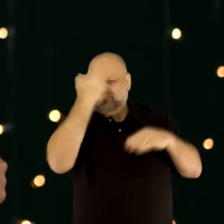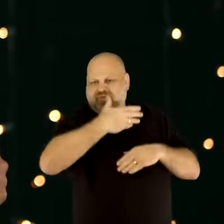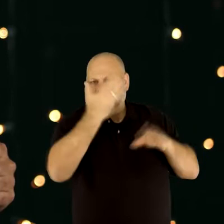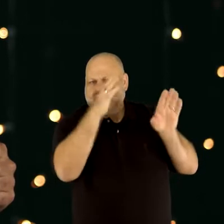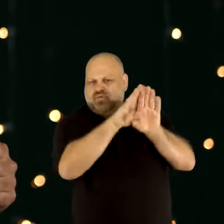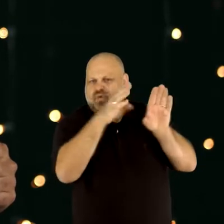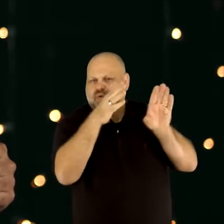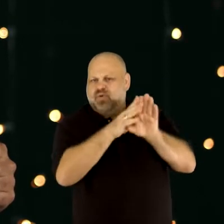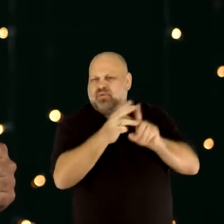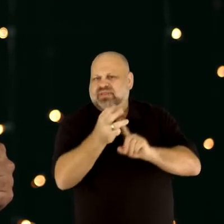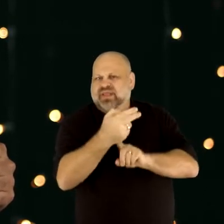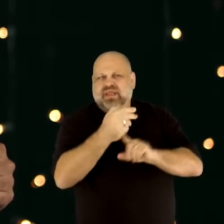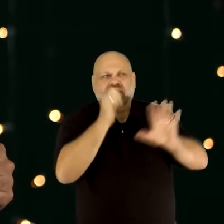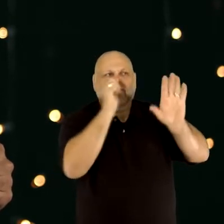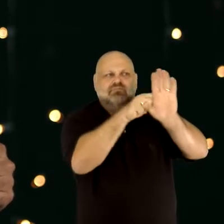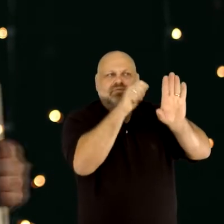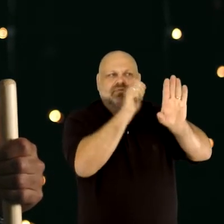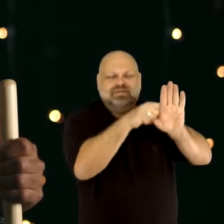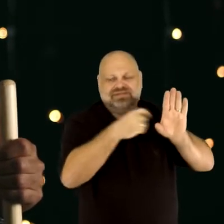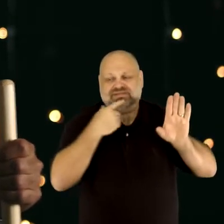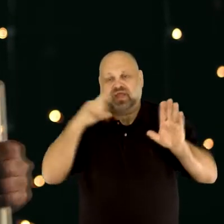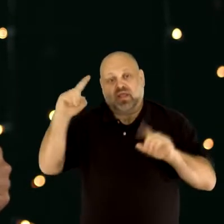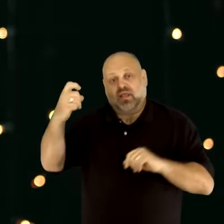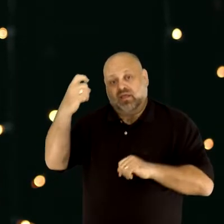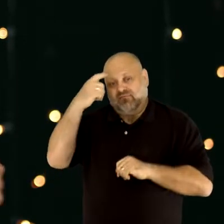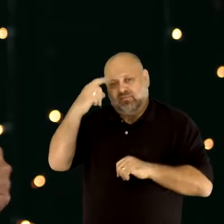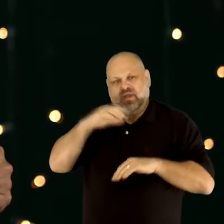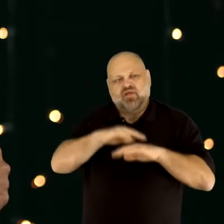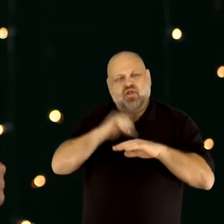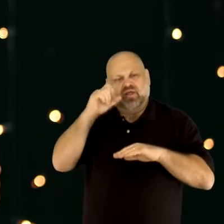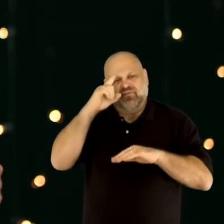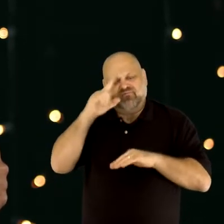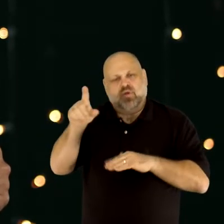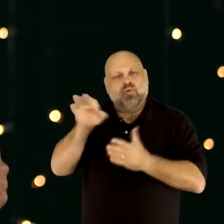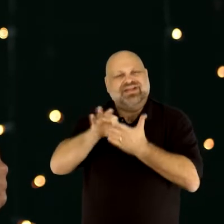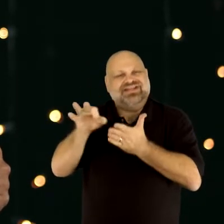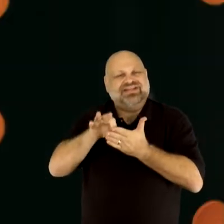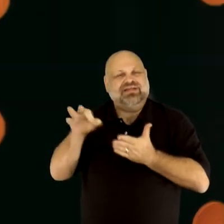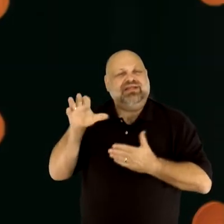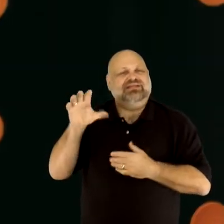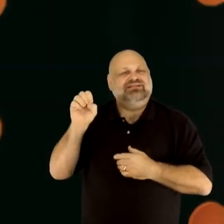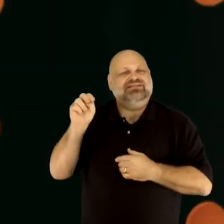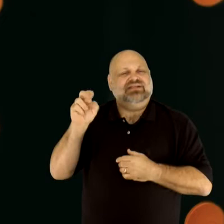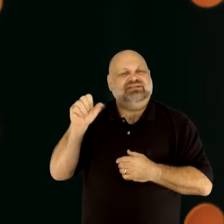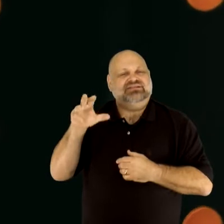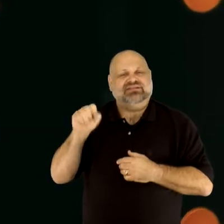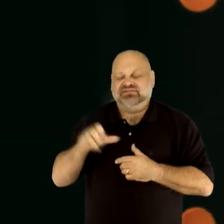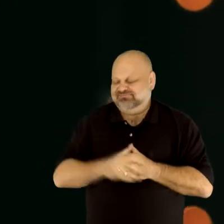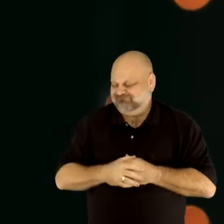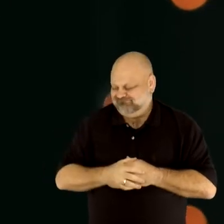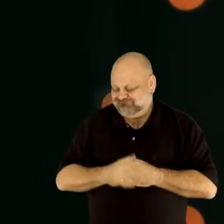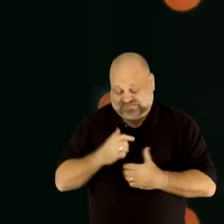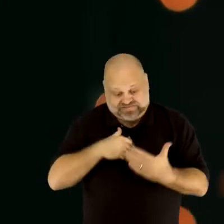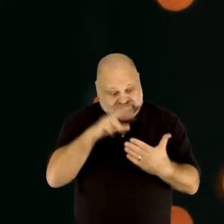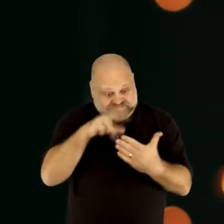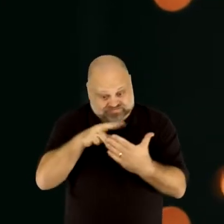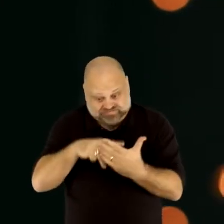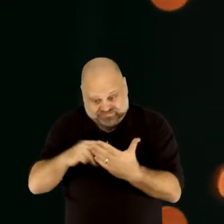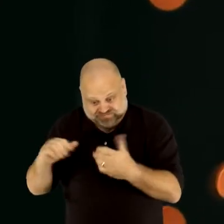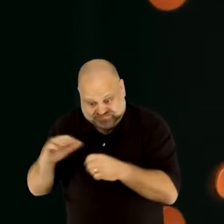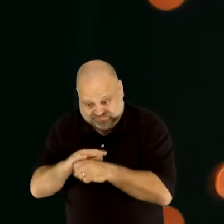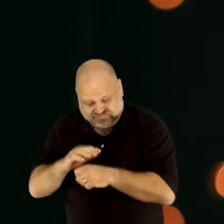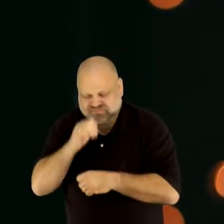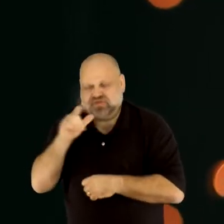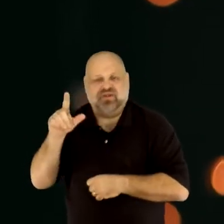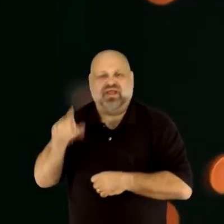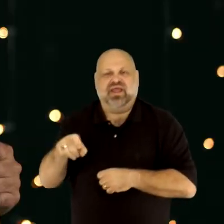tacked to the front door of the inn, saying that the government was calling for a census. Well, I didn't have to read that all the way through to know what